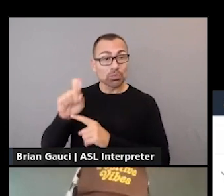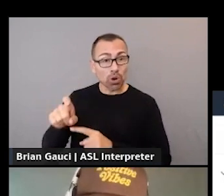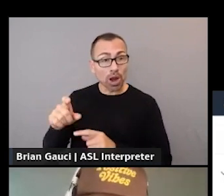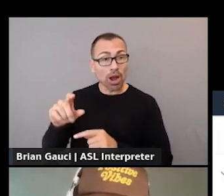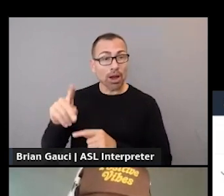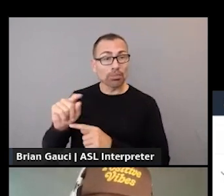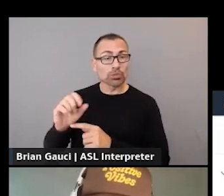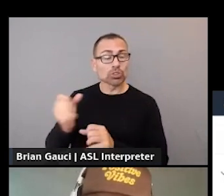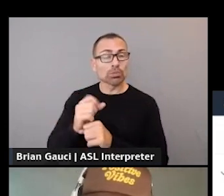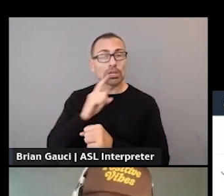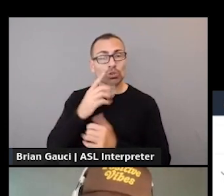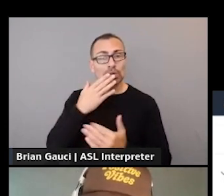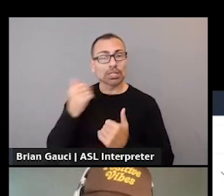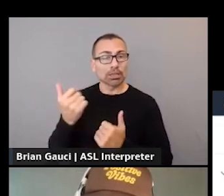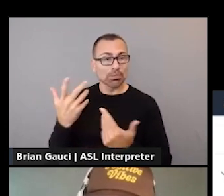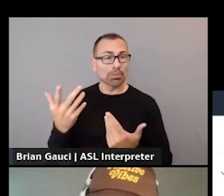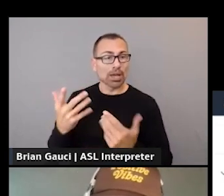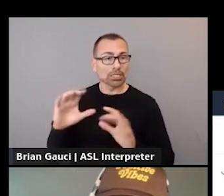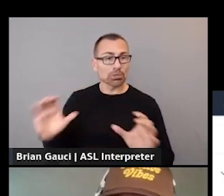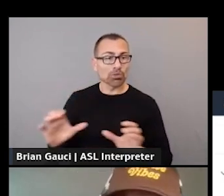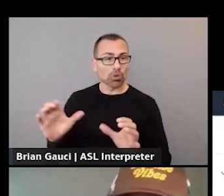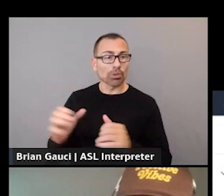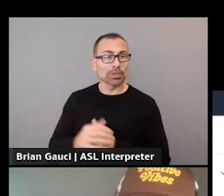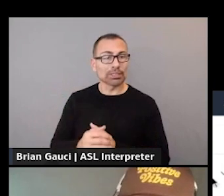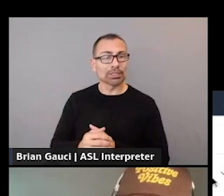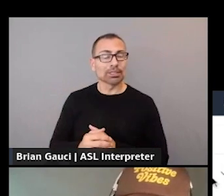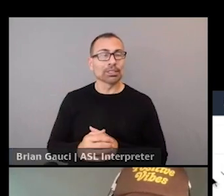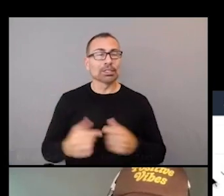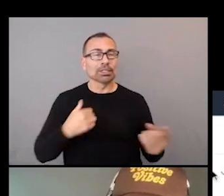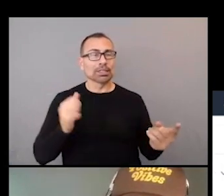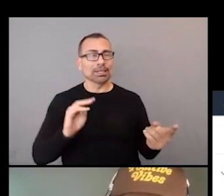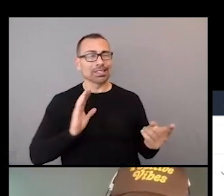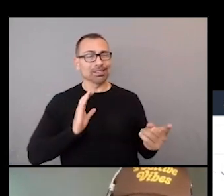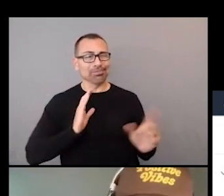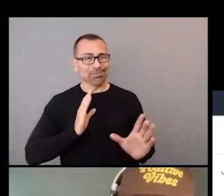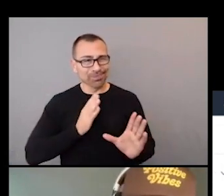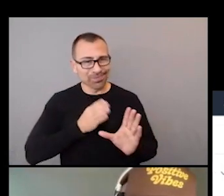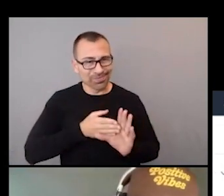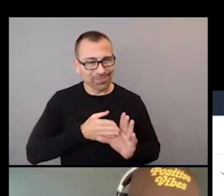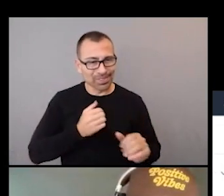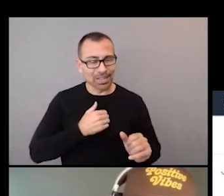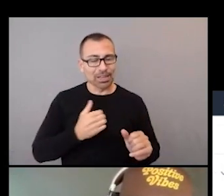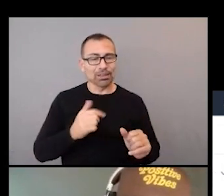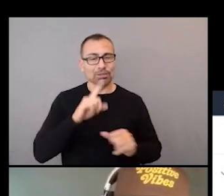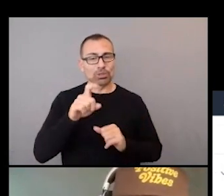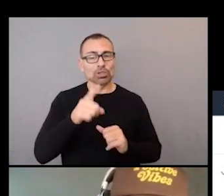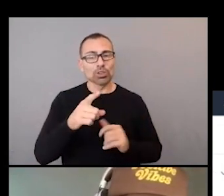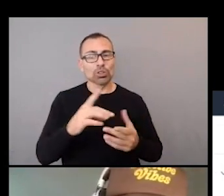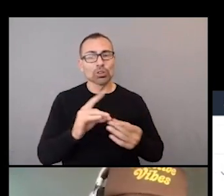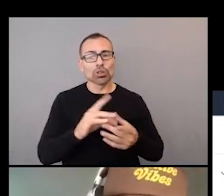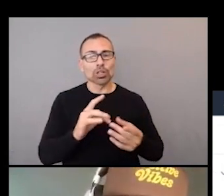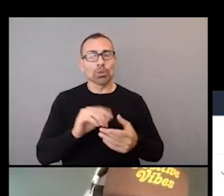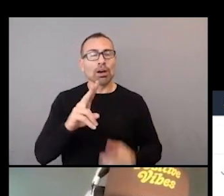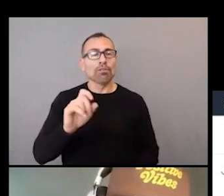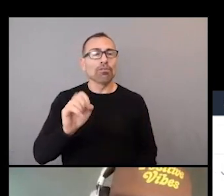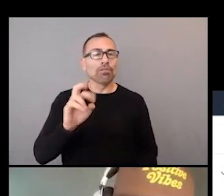I don't want to interrupt you, but we do have a question from chat. You mentioned vector databases when creating the knowledge base